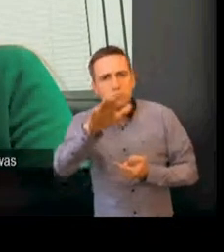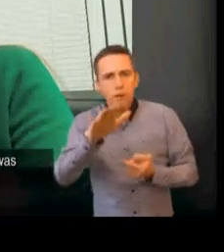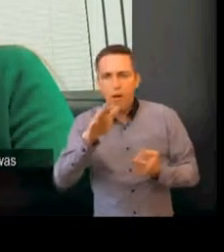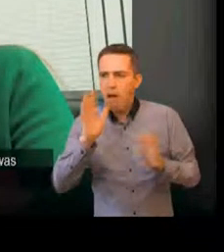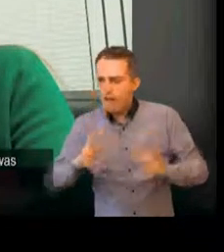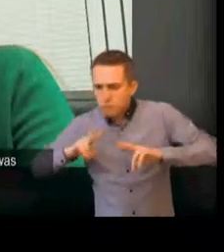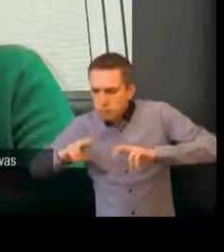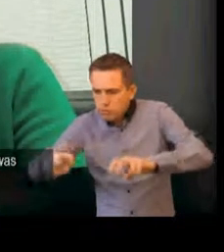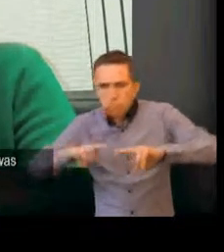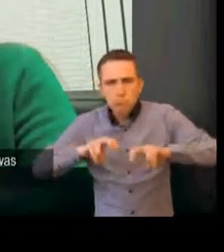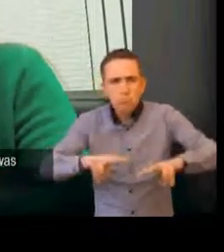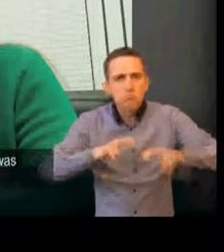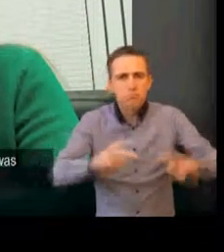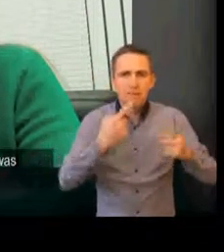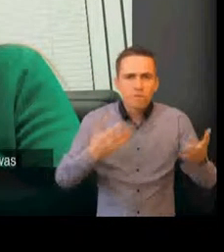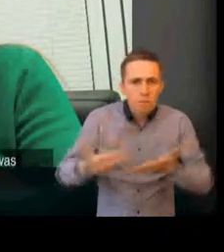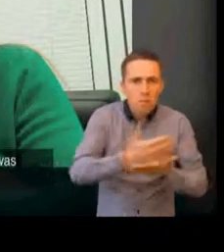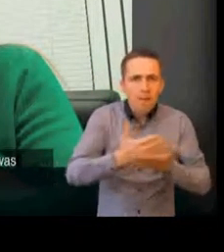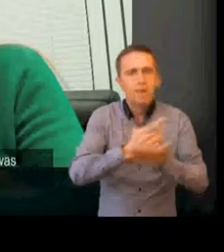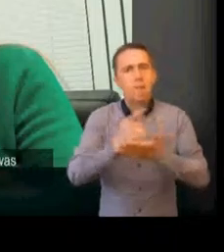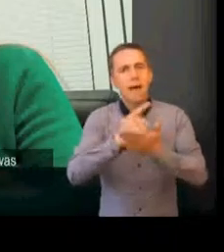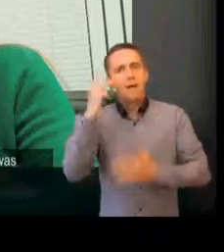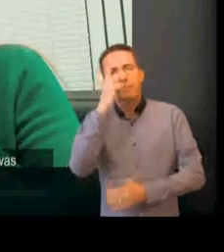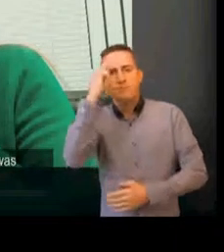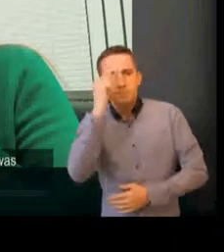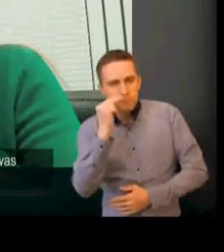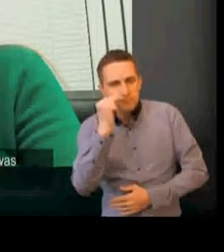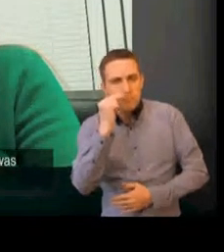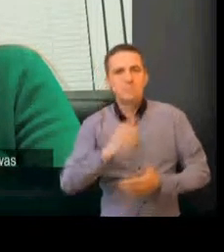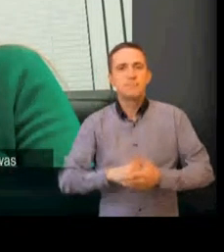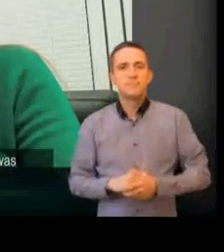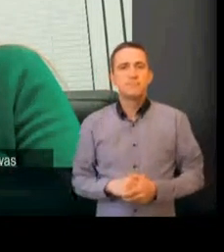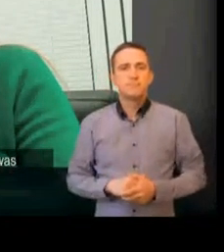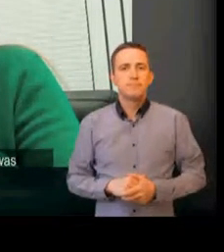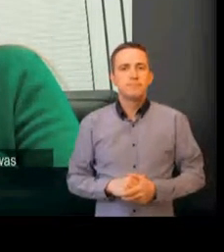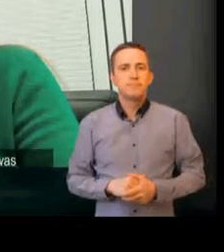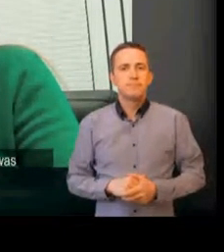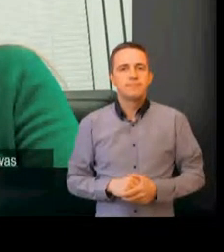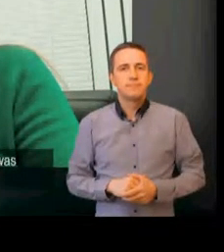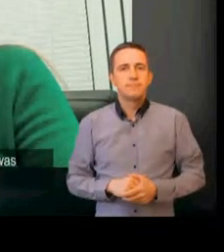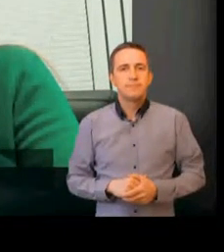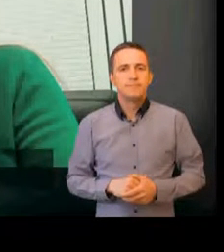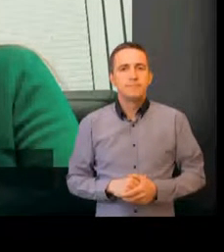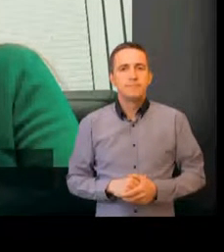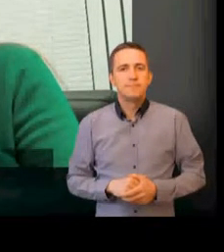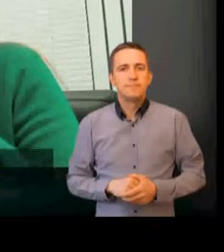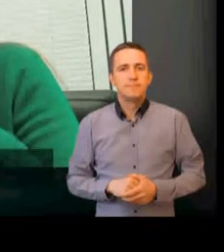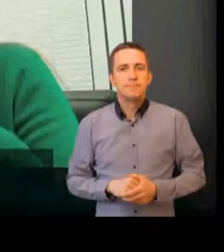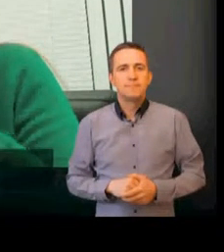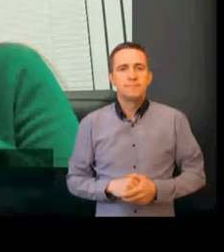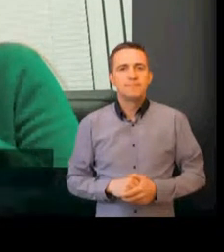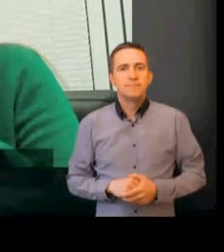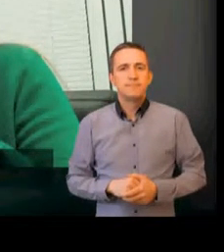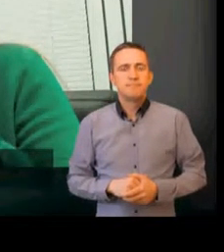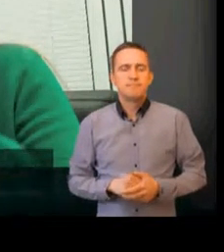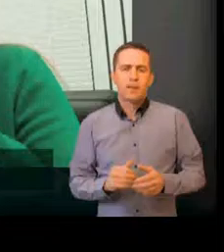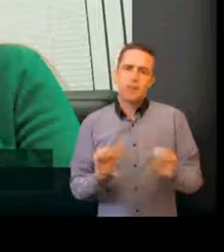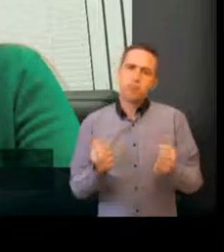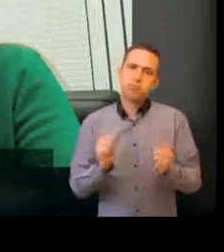think I realised quite early on that it was essential for me to find out as much as I possibly